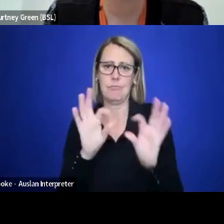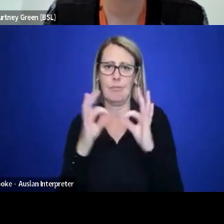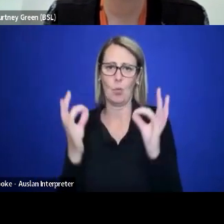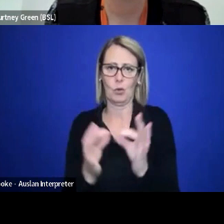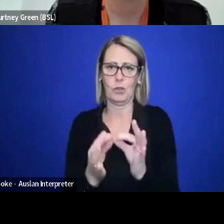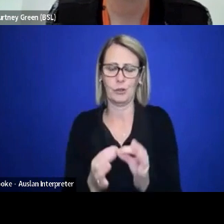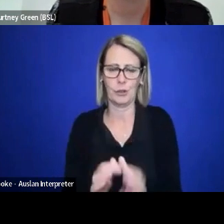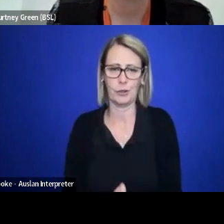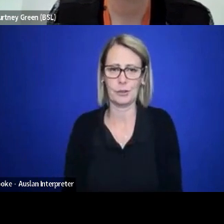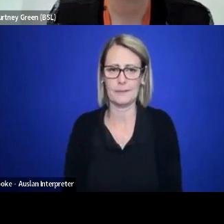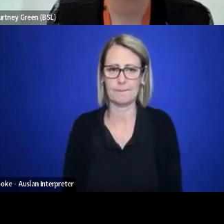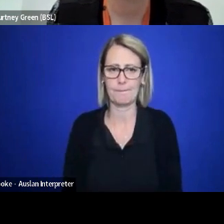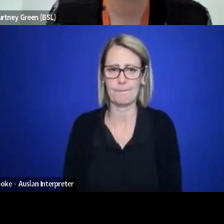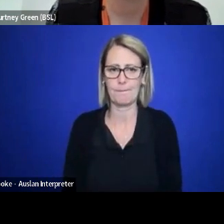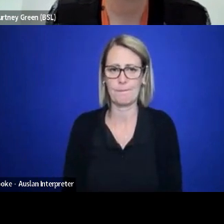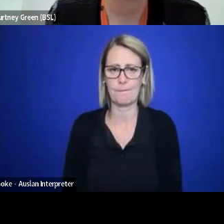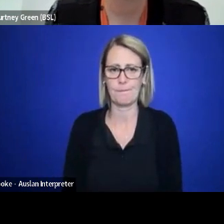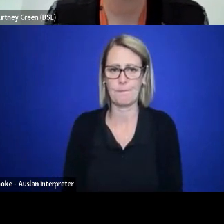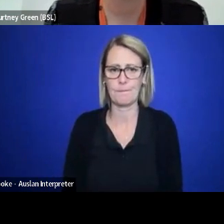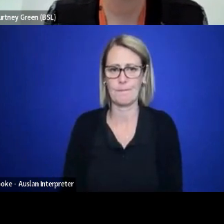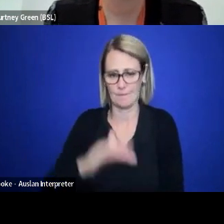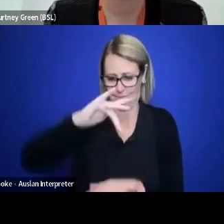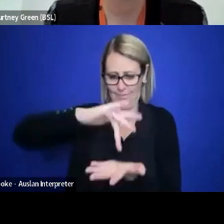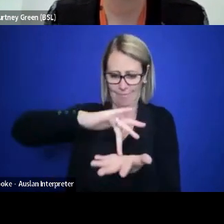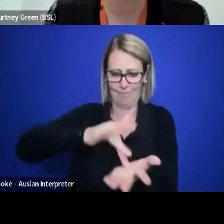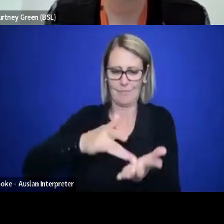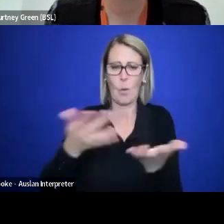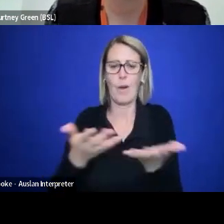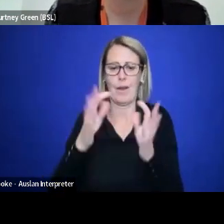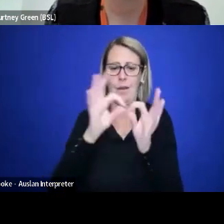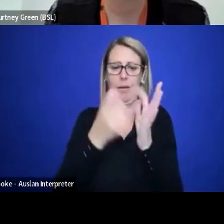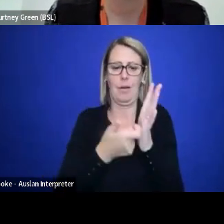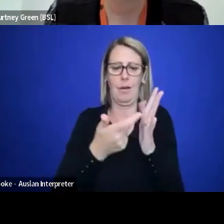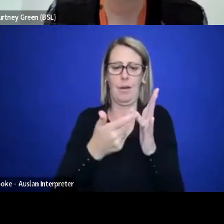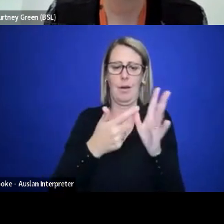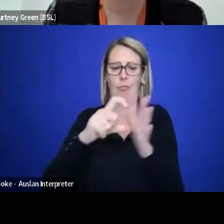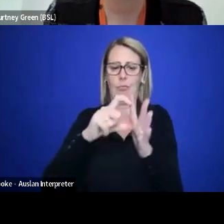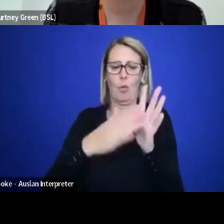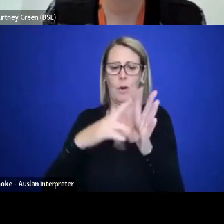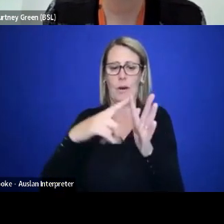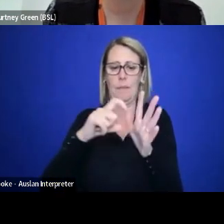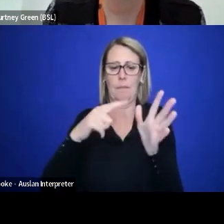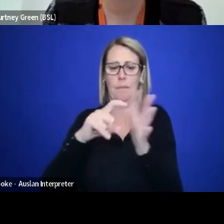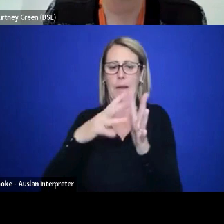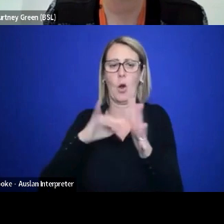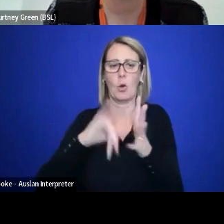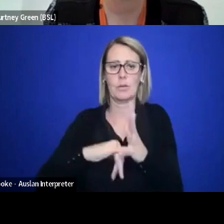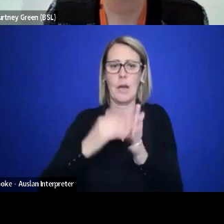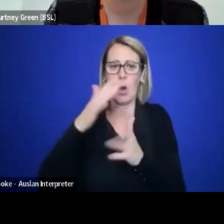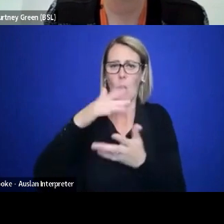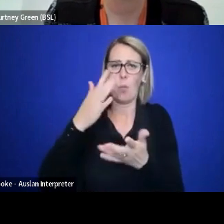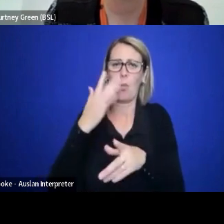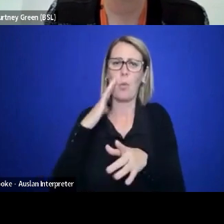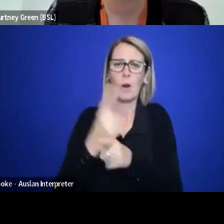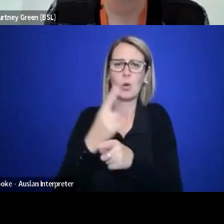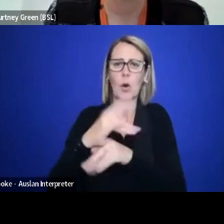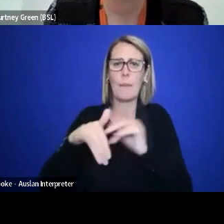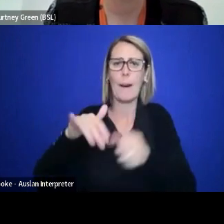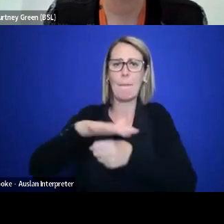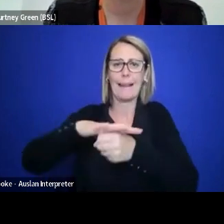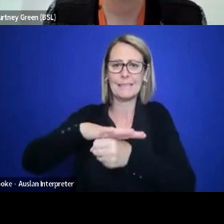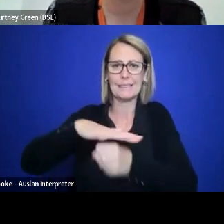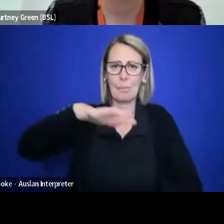organisation that is based right in the heart of Broadmeadows. And so by place, we are talking about the geographical area